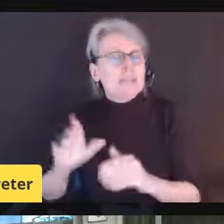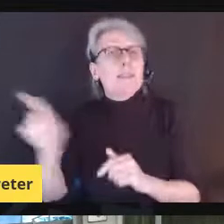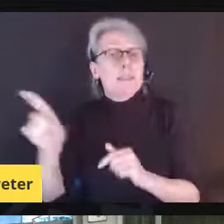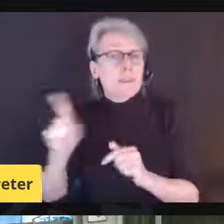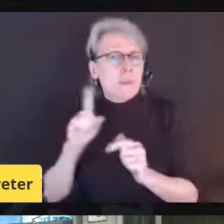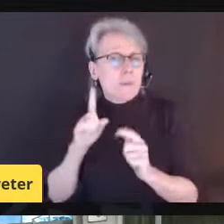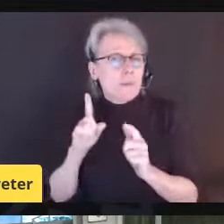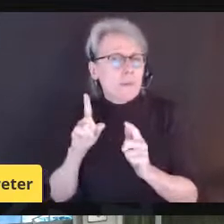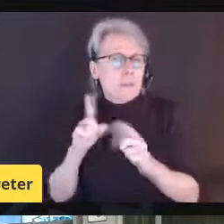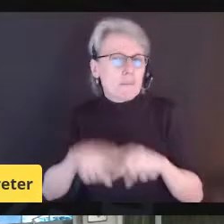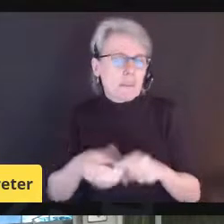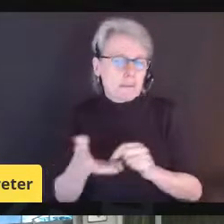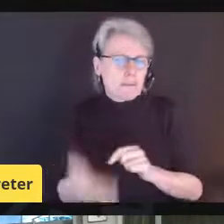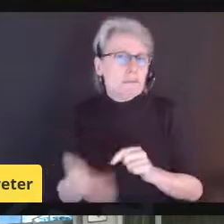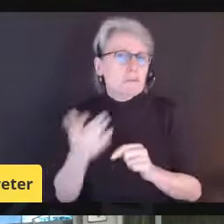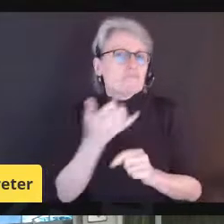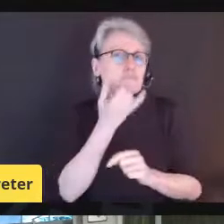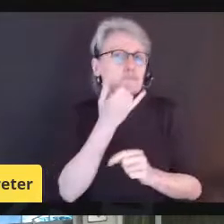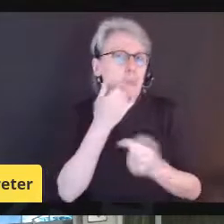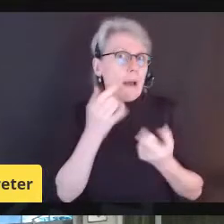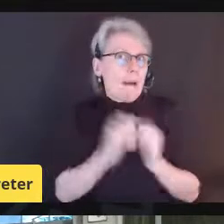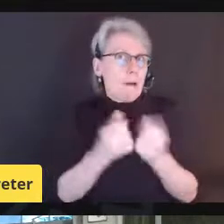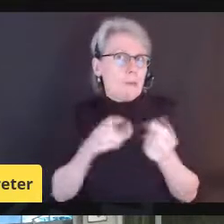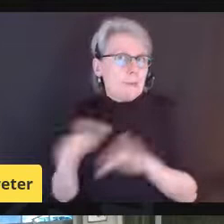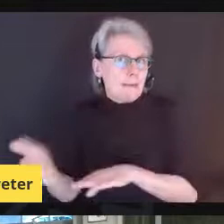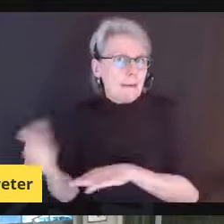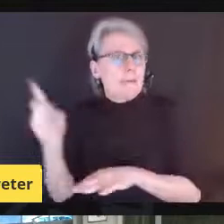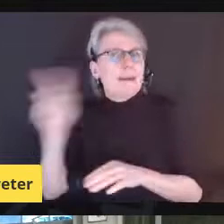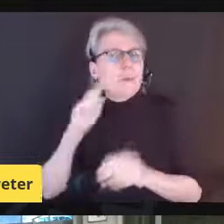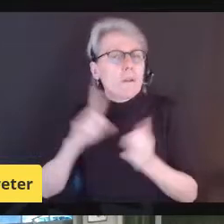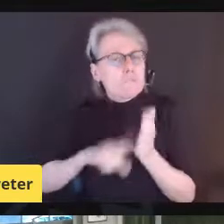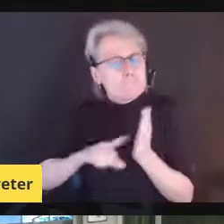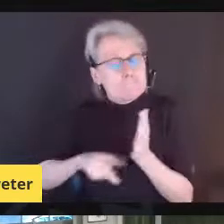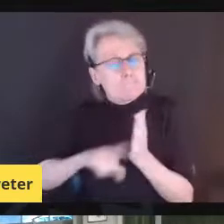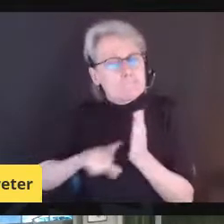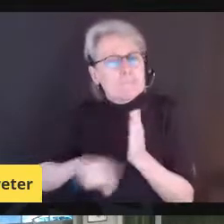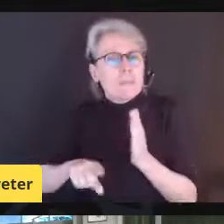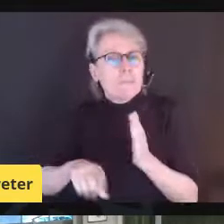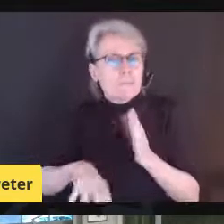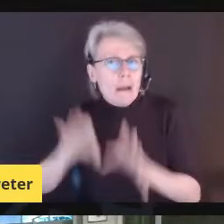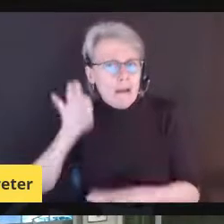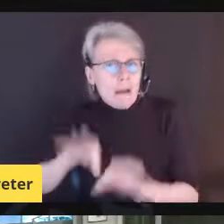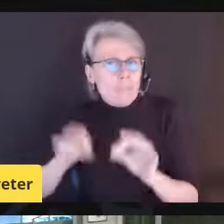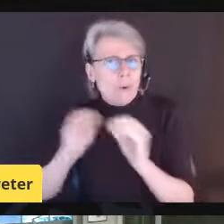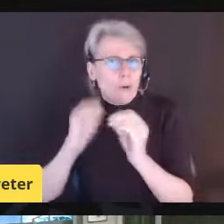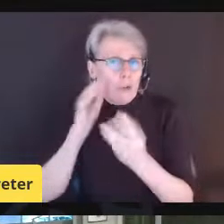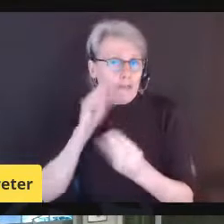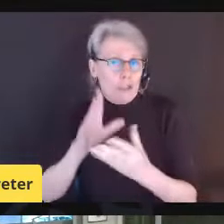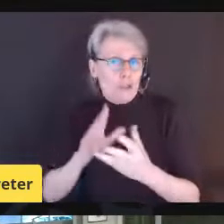give more clues, depending on what's there, what you have to work with.